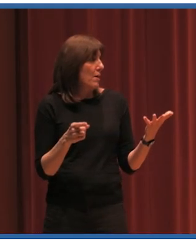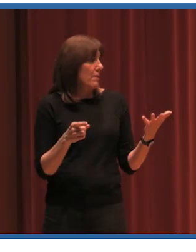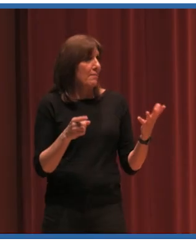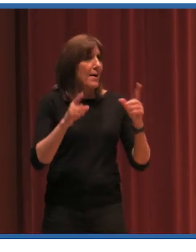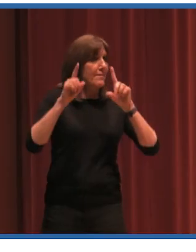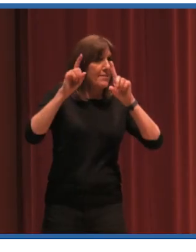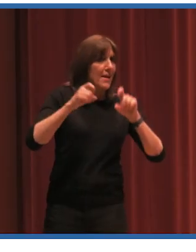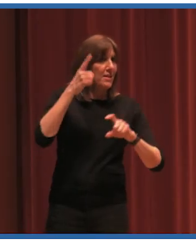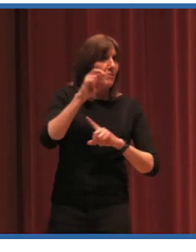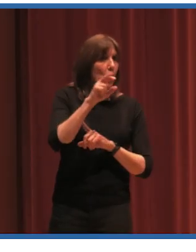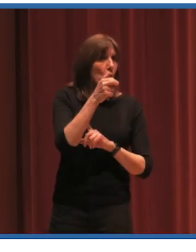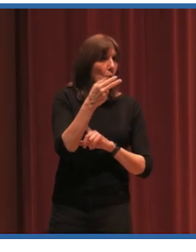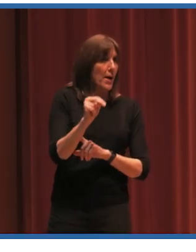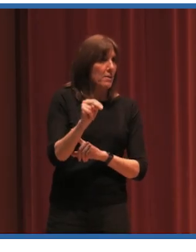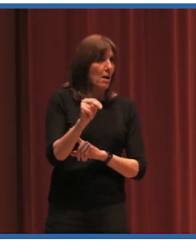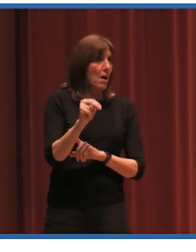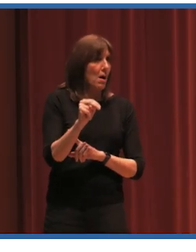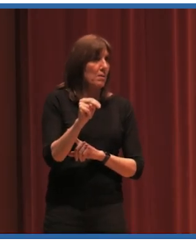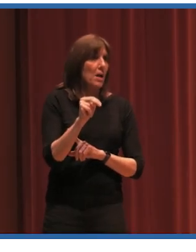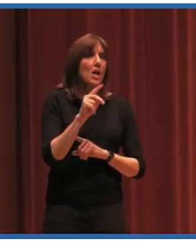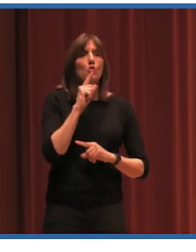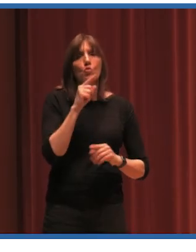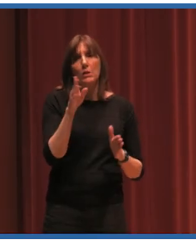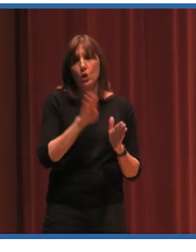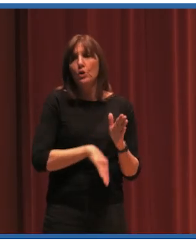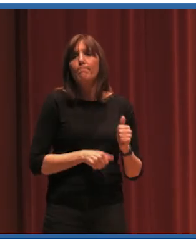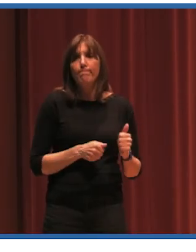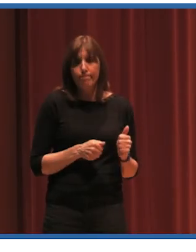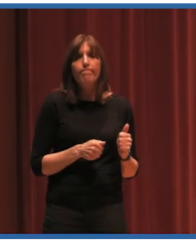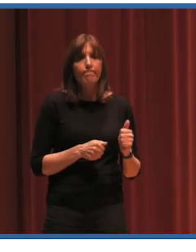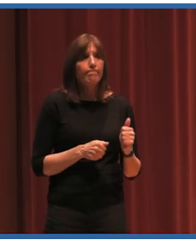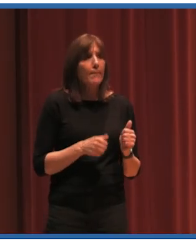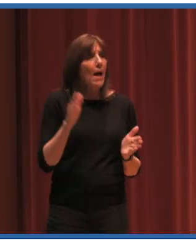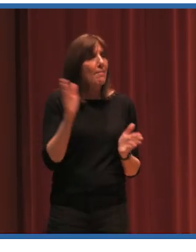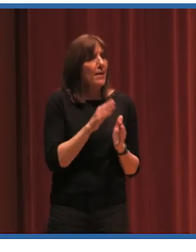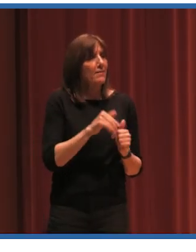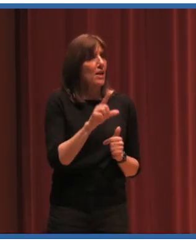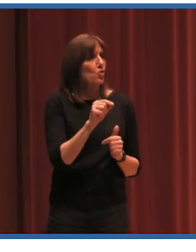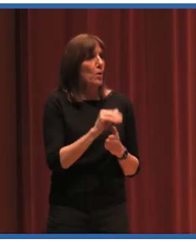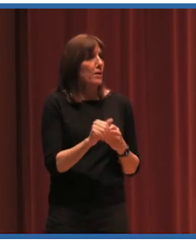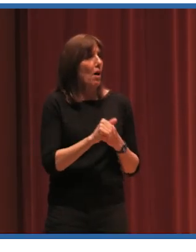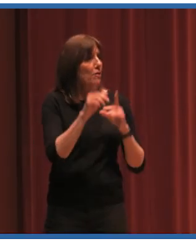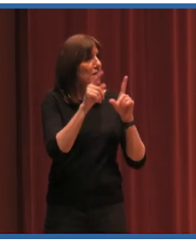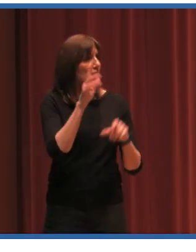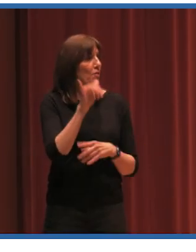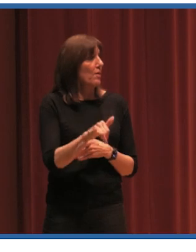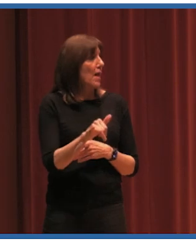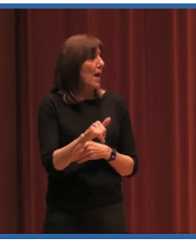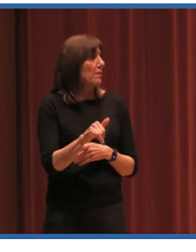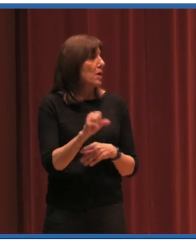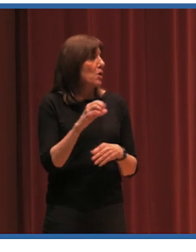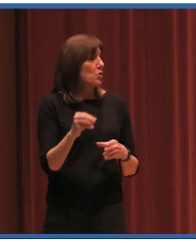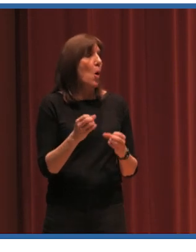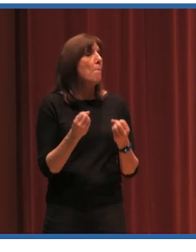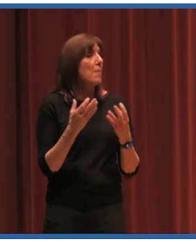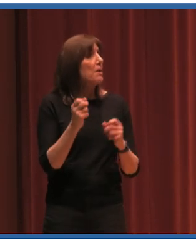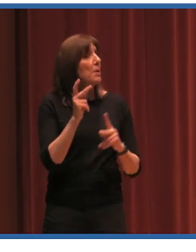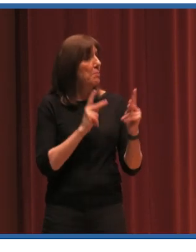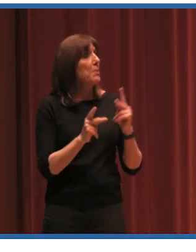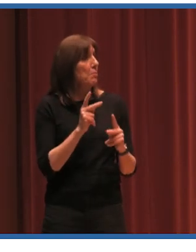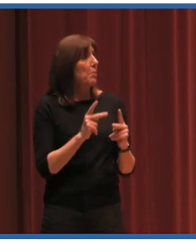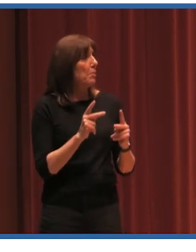Testing for radon is very, very inexpensive. It's less than $20 to test. Mitigating can be more